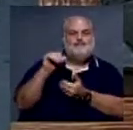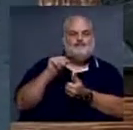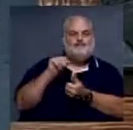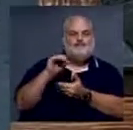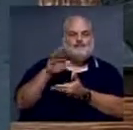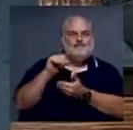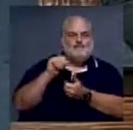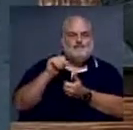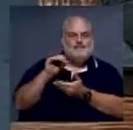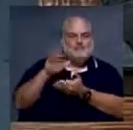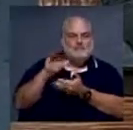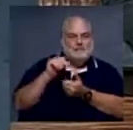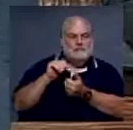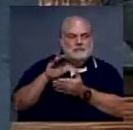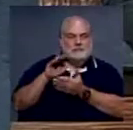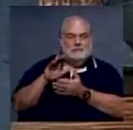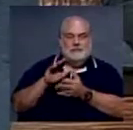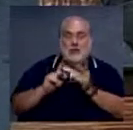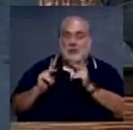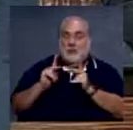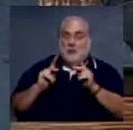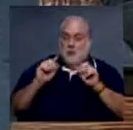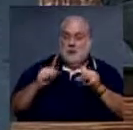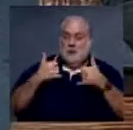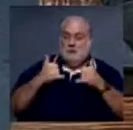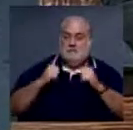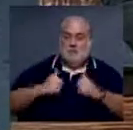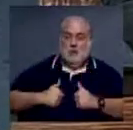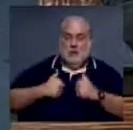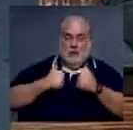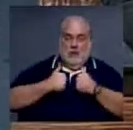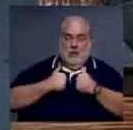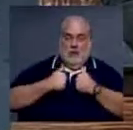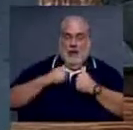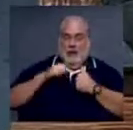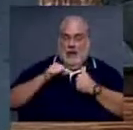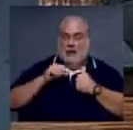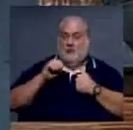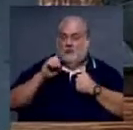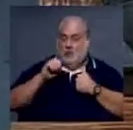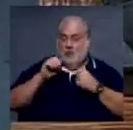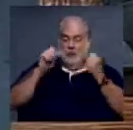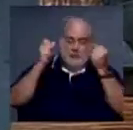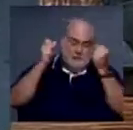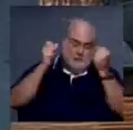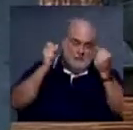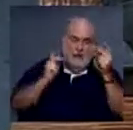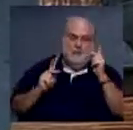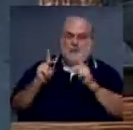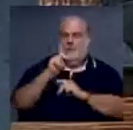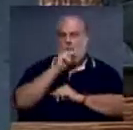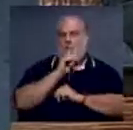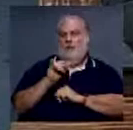Hillcrest was a unique business and that residents could coexist, as do the residents of Riverdale,